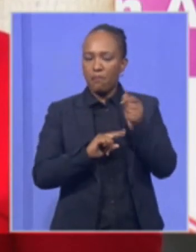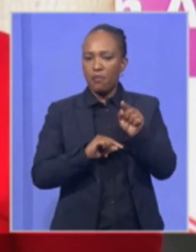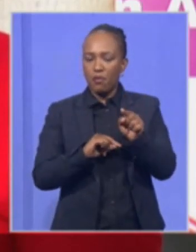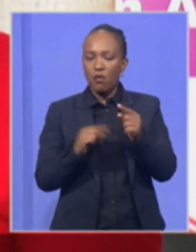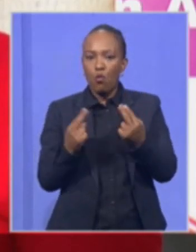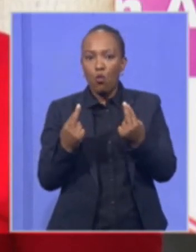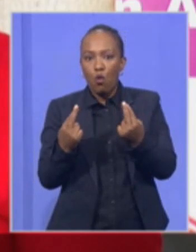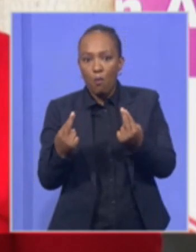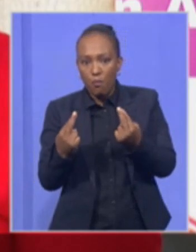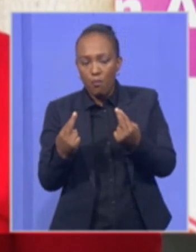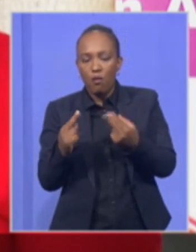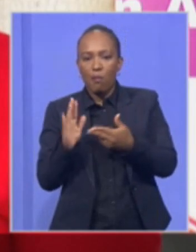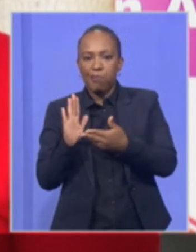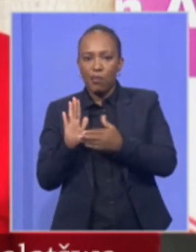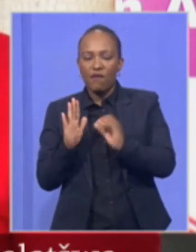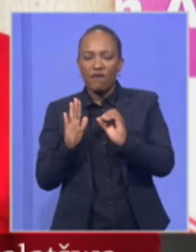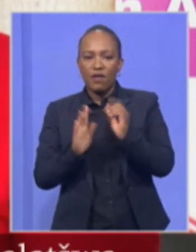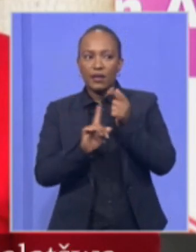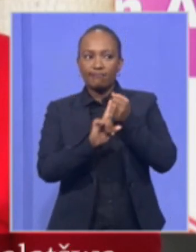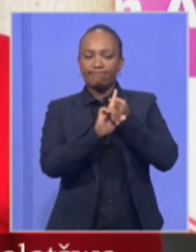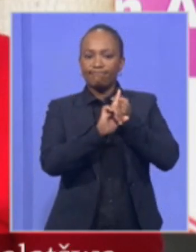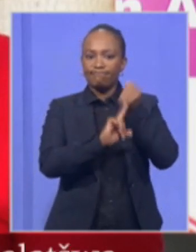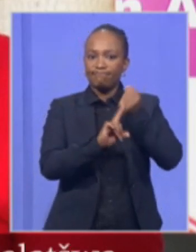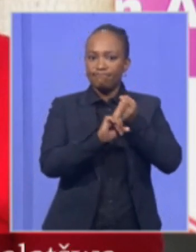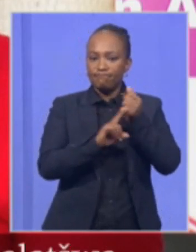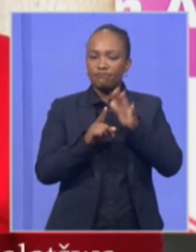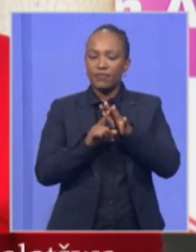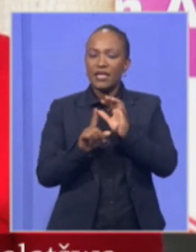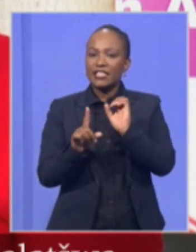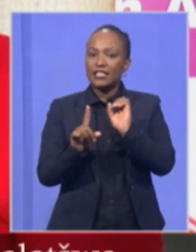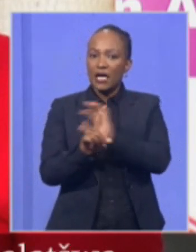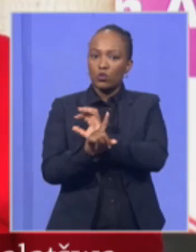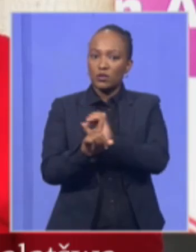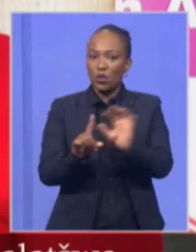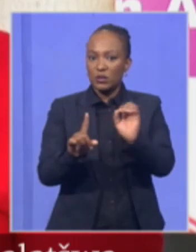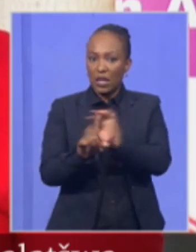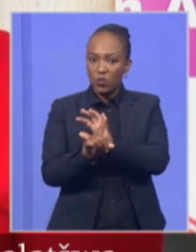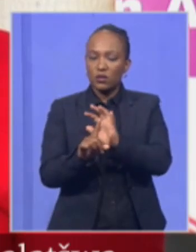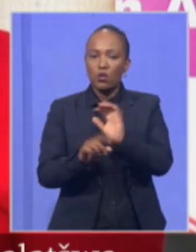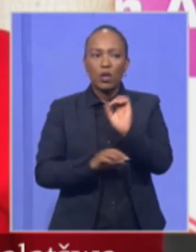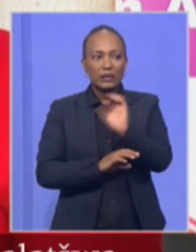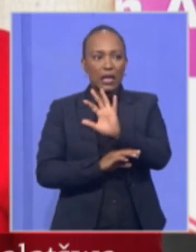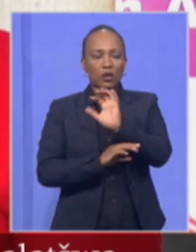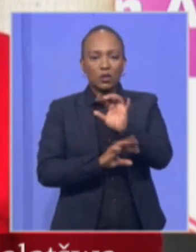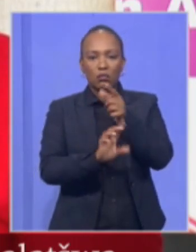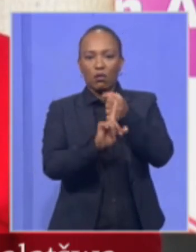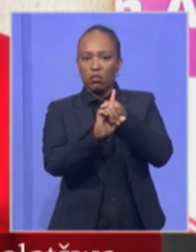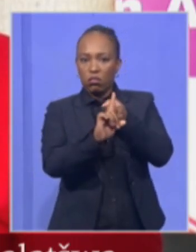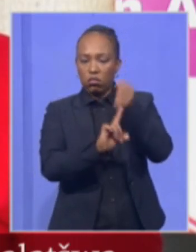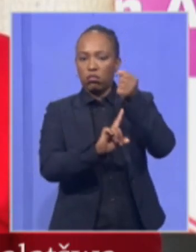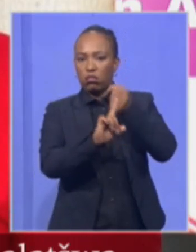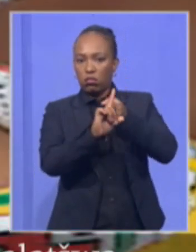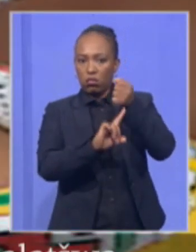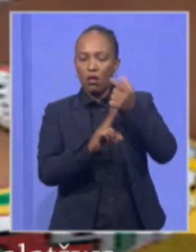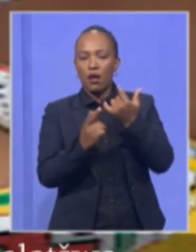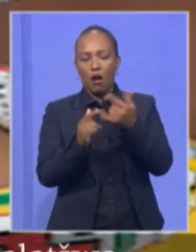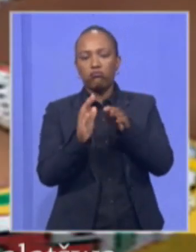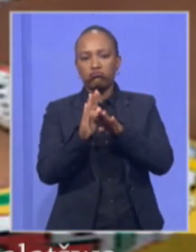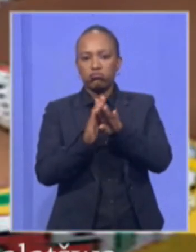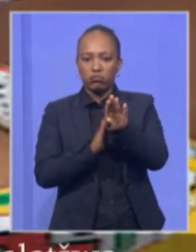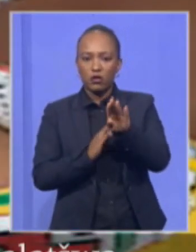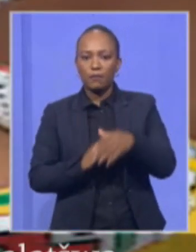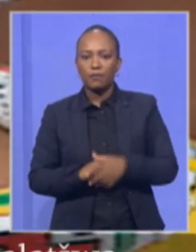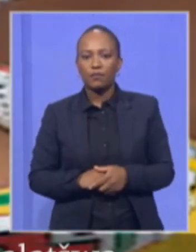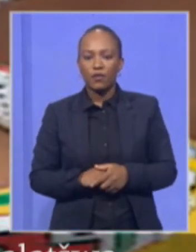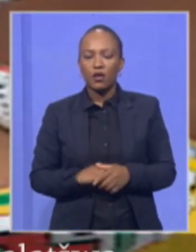the advocacy and the shouting and the sleepless nights are not in vain, because we are seeing progress happen. I've said to the